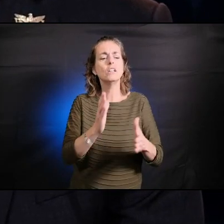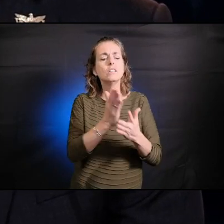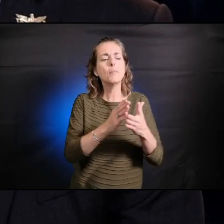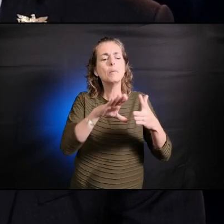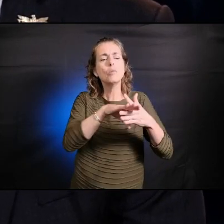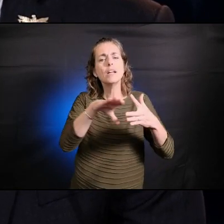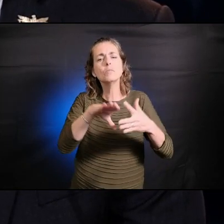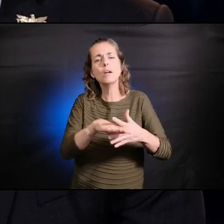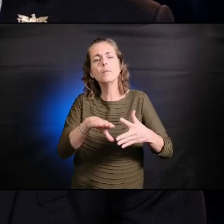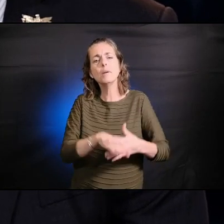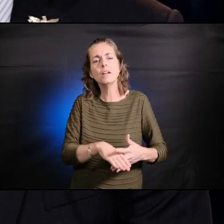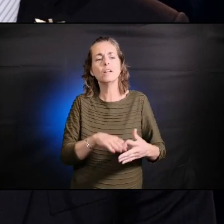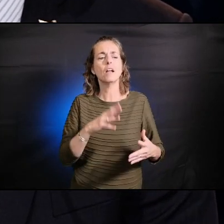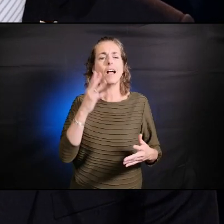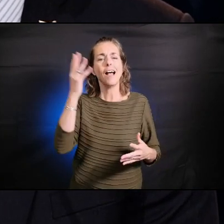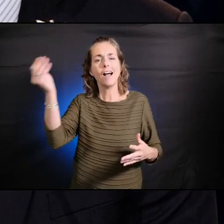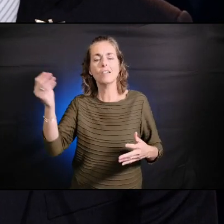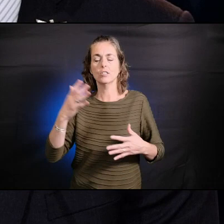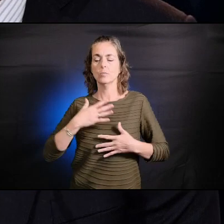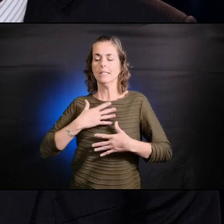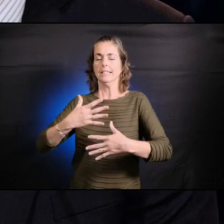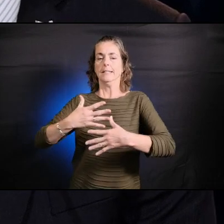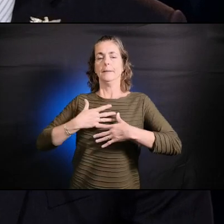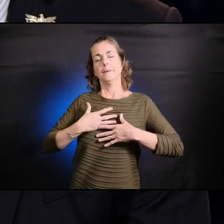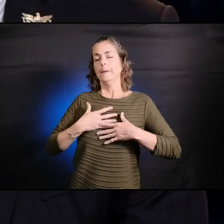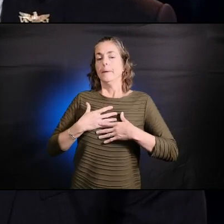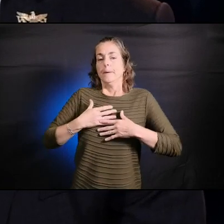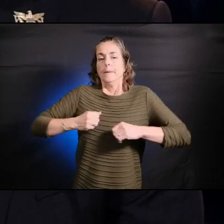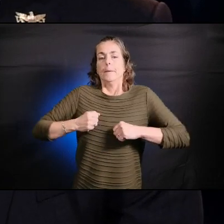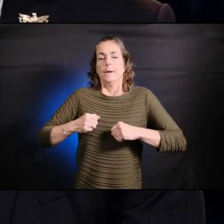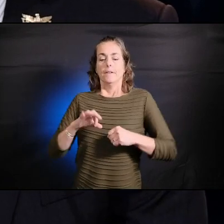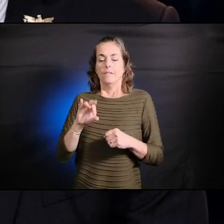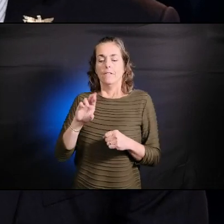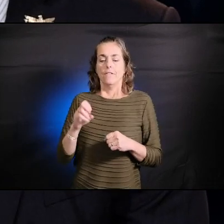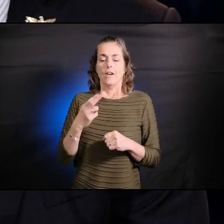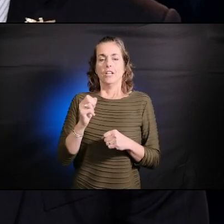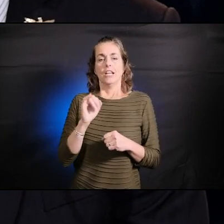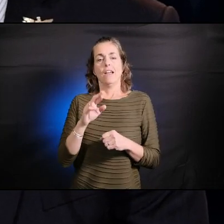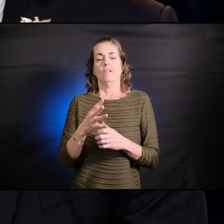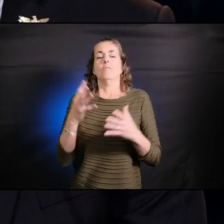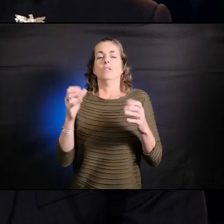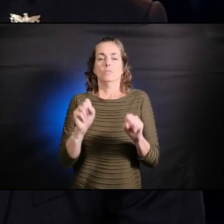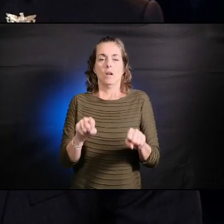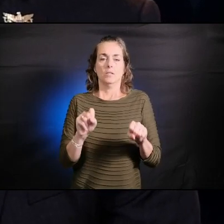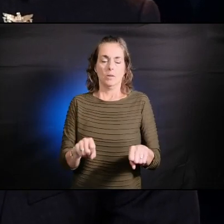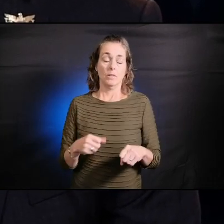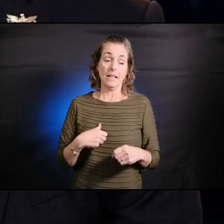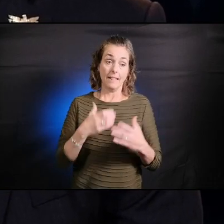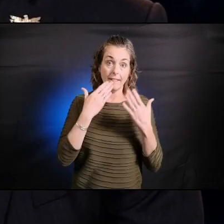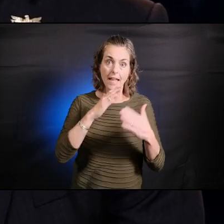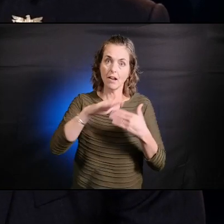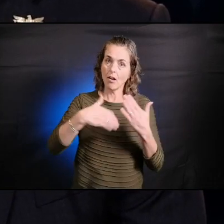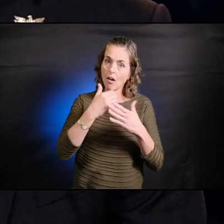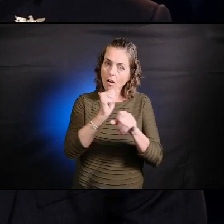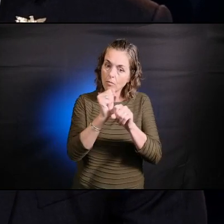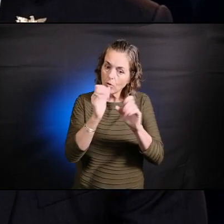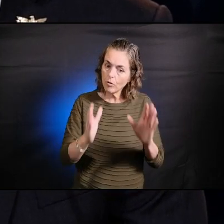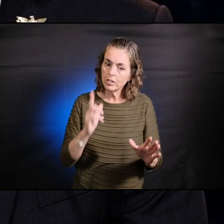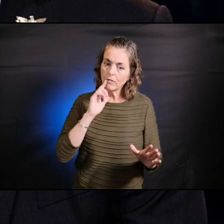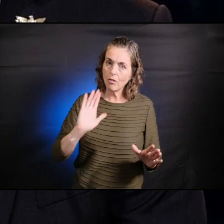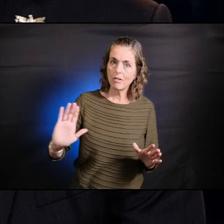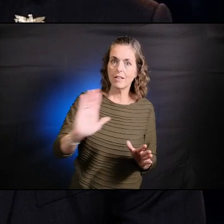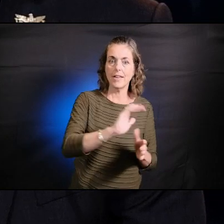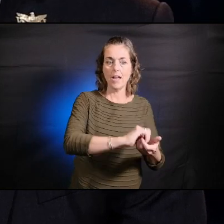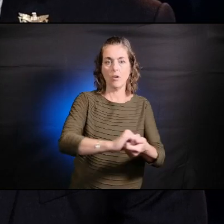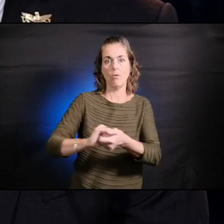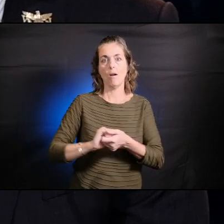breaks and some fresh air as much as possible. I'd like to thank all of those employees for your cooperation